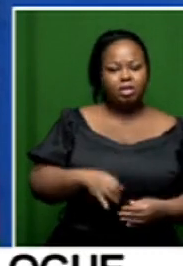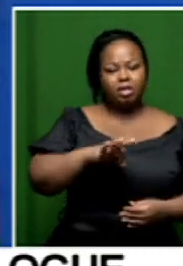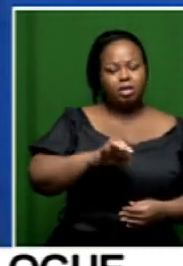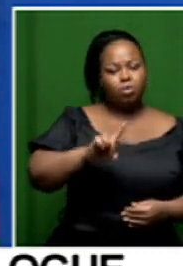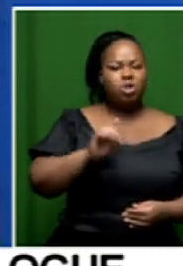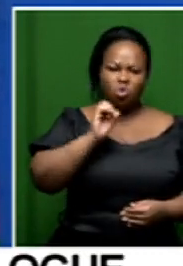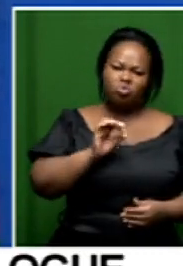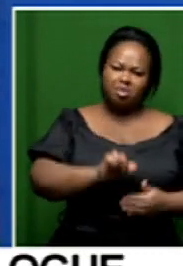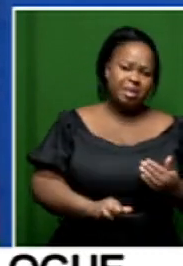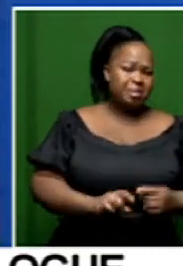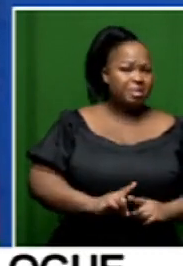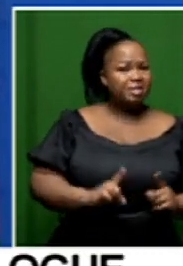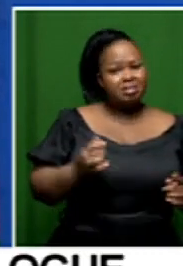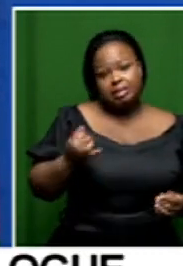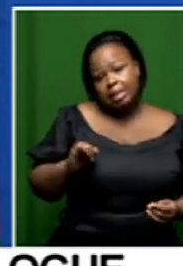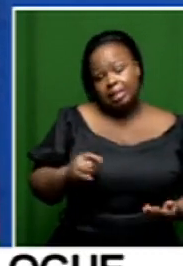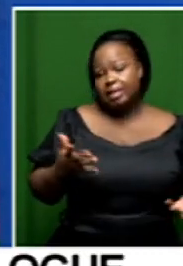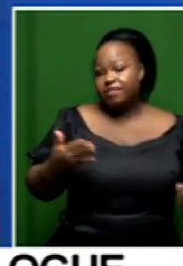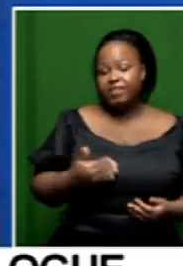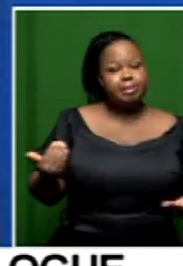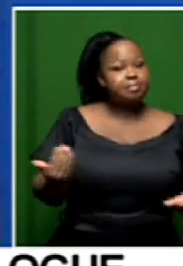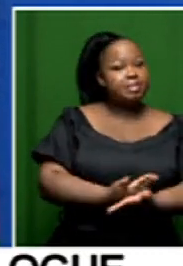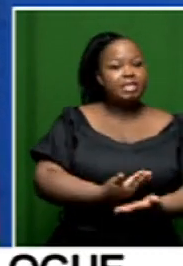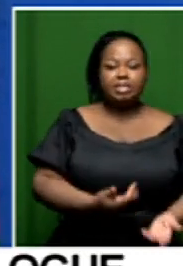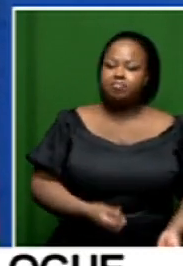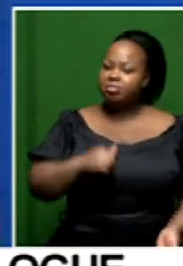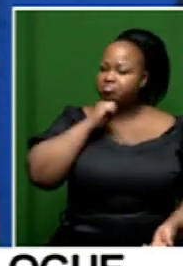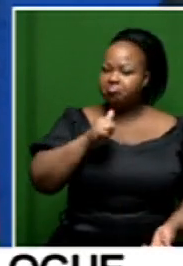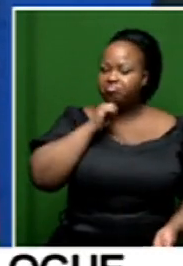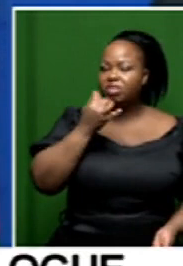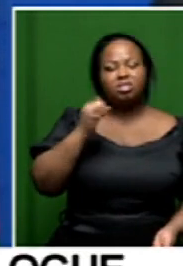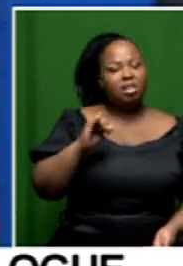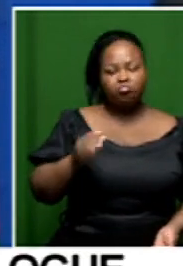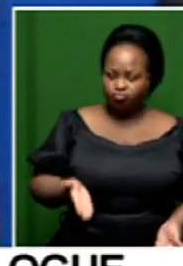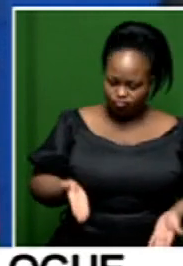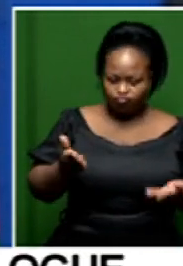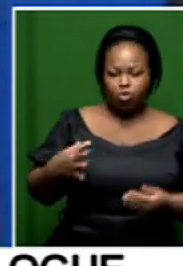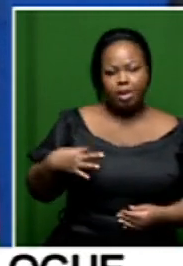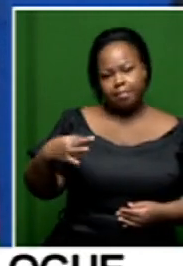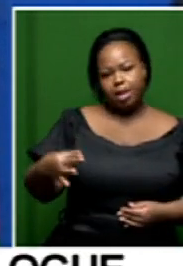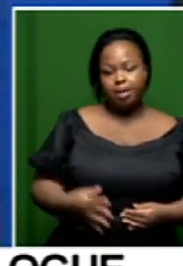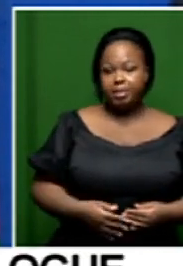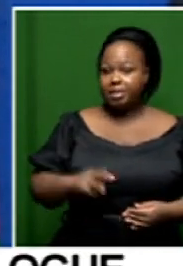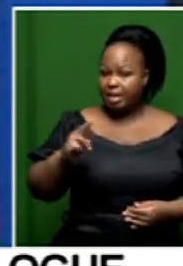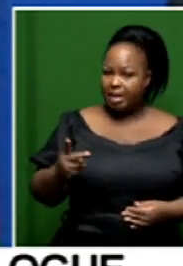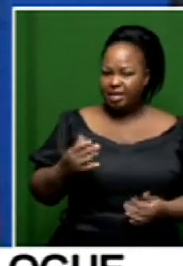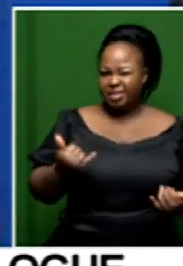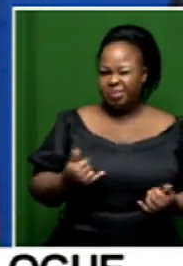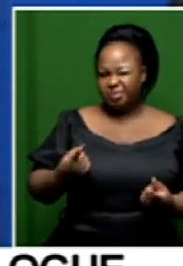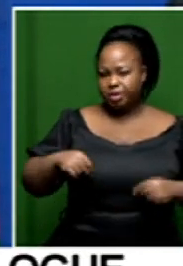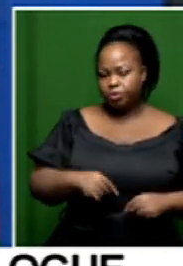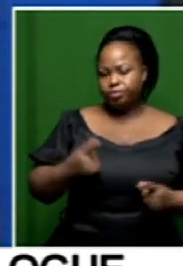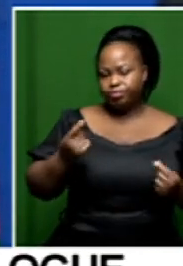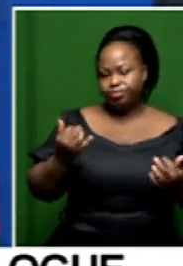of October, but still, even if you've passed that application, you can still do it. So those are just some of the logistics that